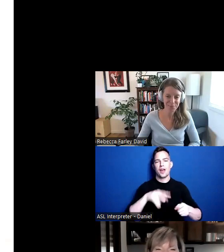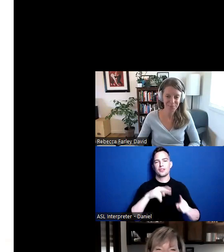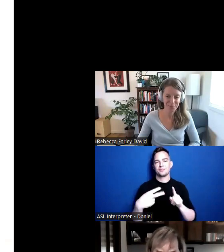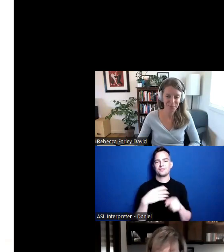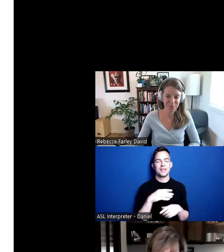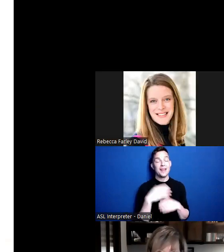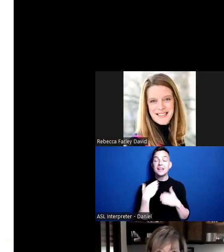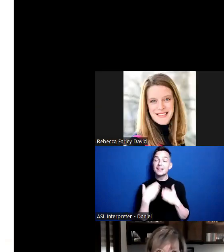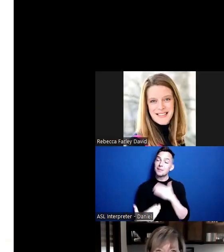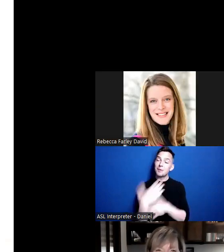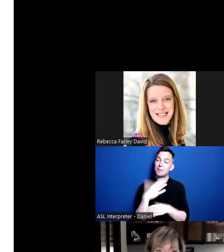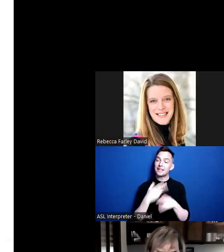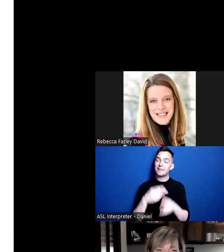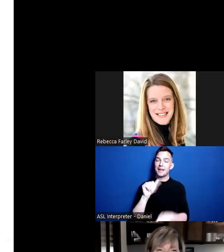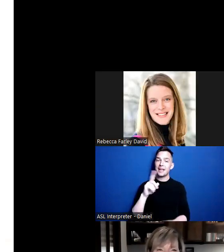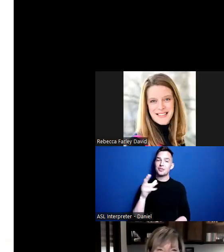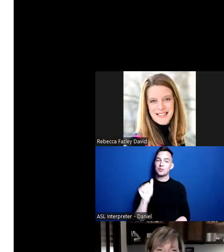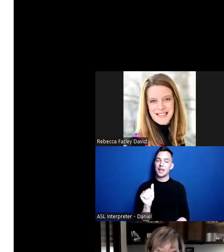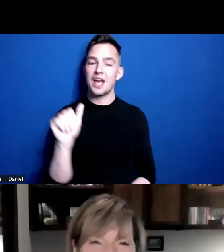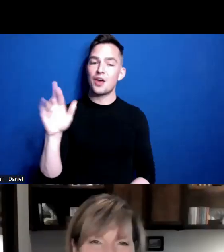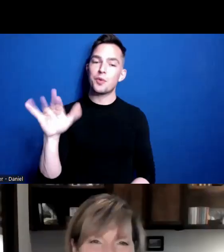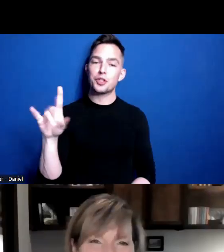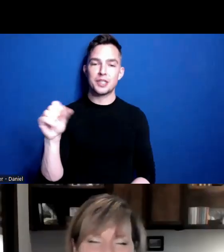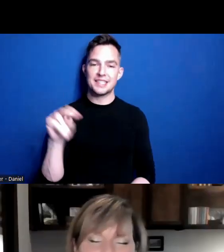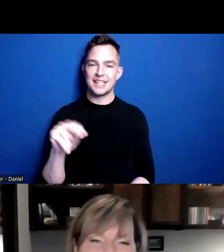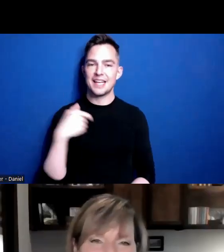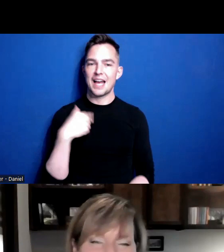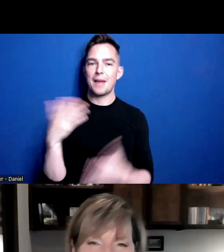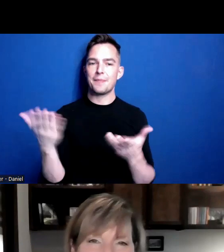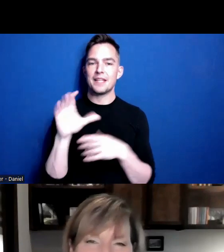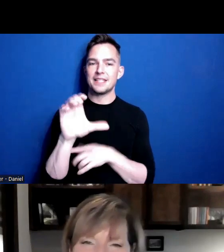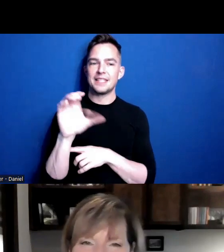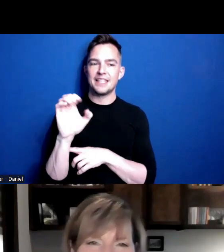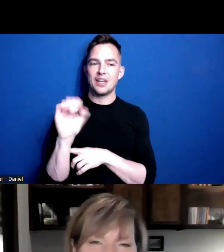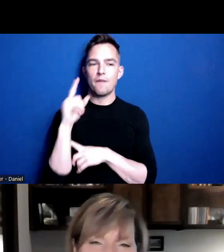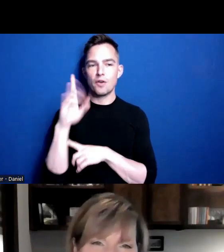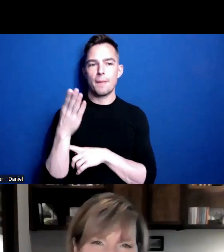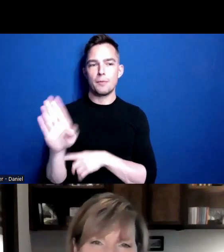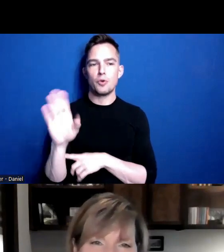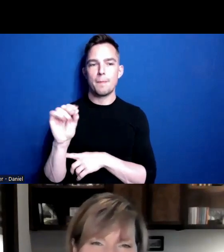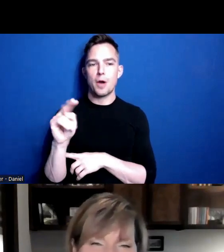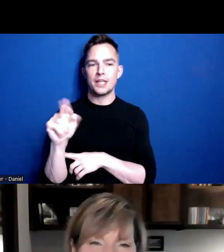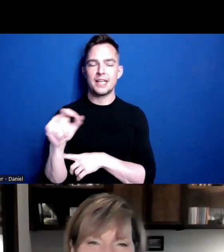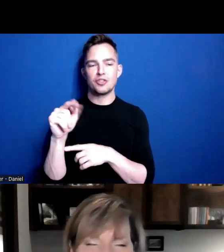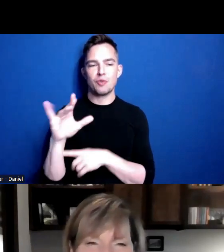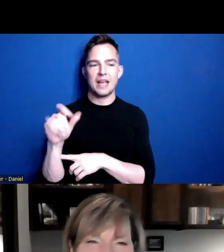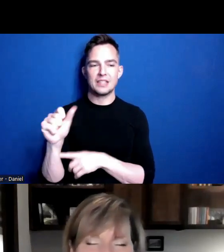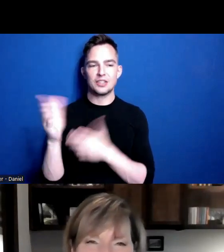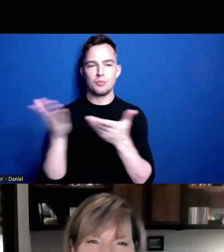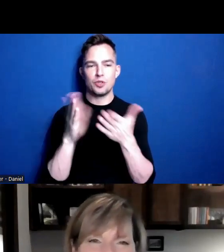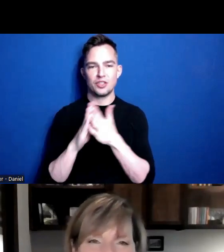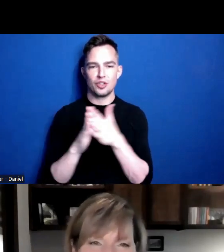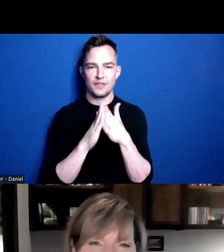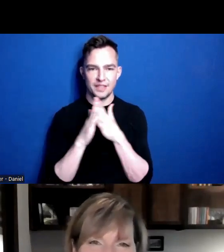morning, and my name is Andrea Richardson. I am the CEO for Bluebonnet Trails Community Services. We